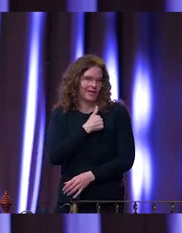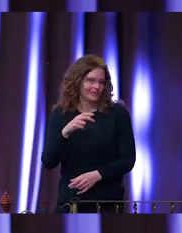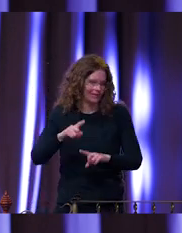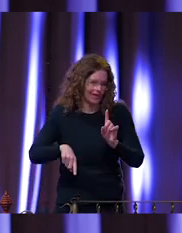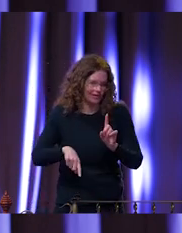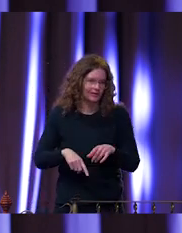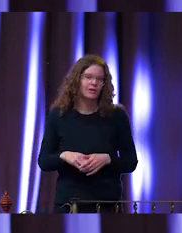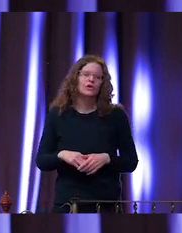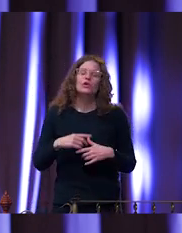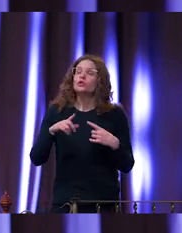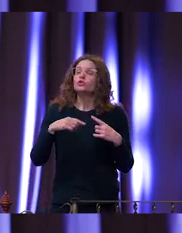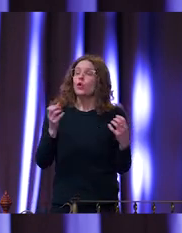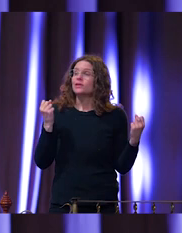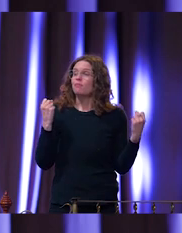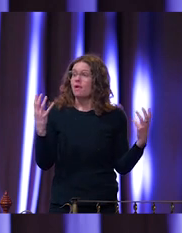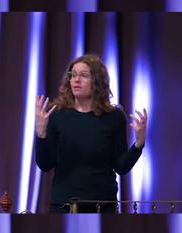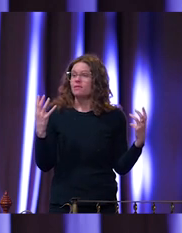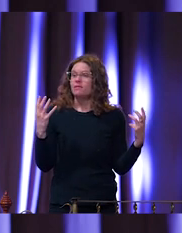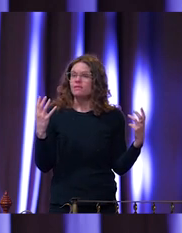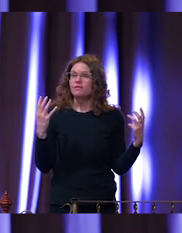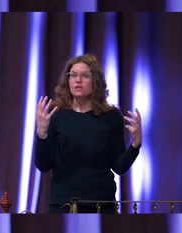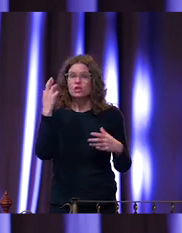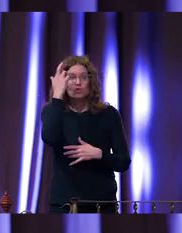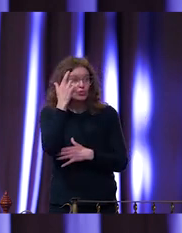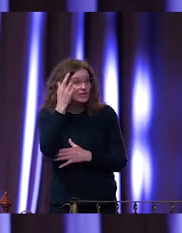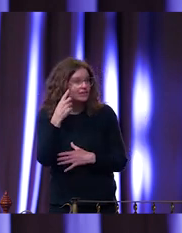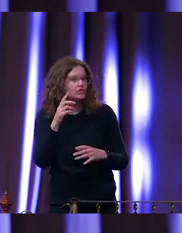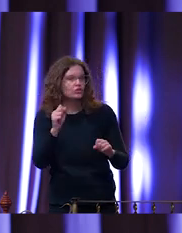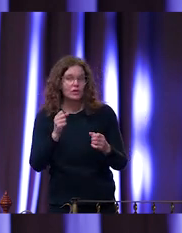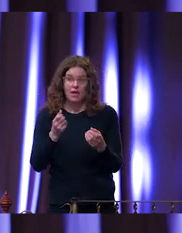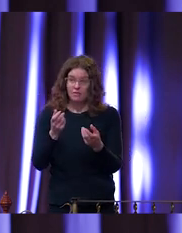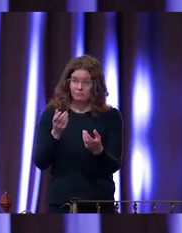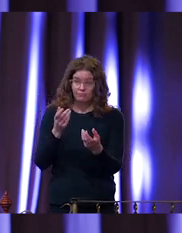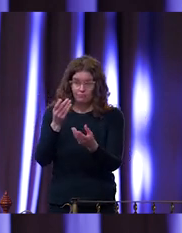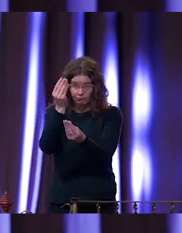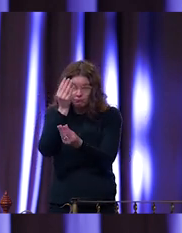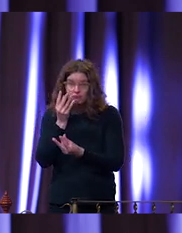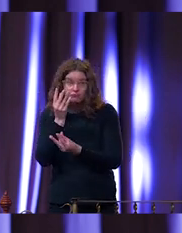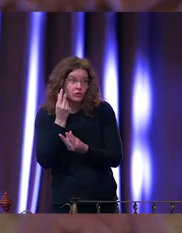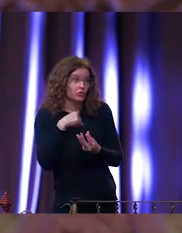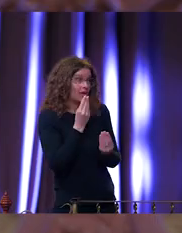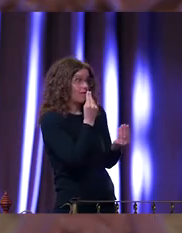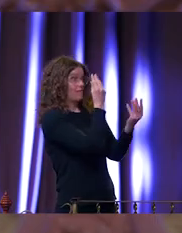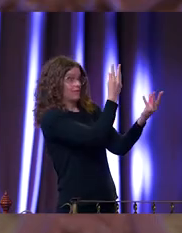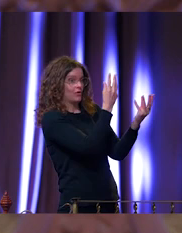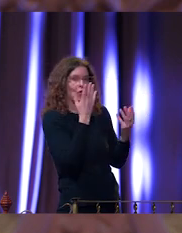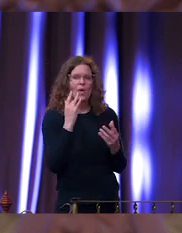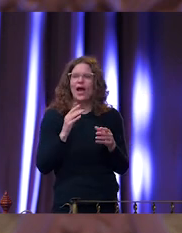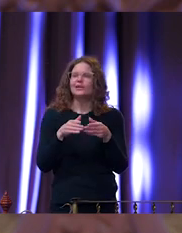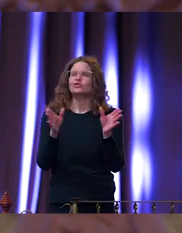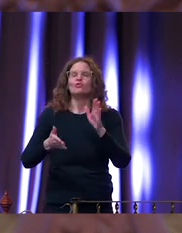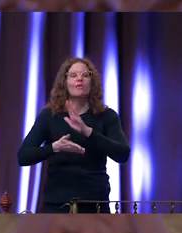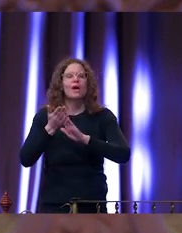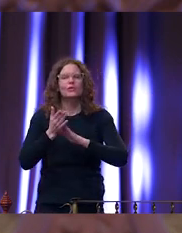know, as many reasons that you can give us to give them of why to continue general operating support,